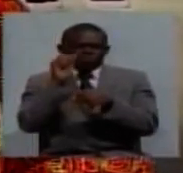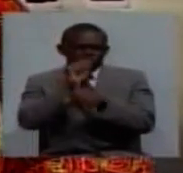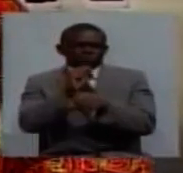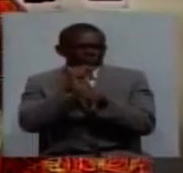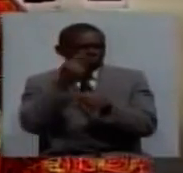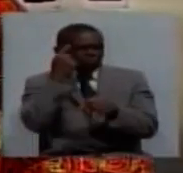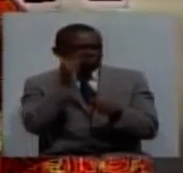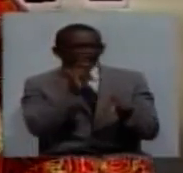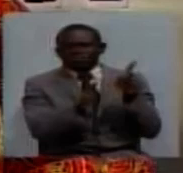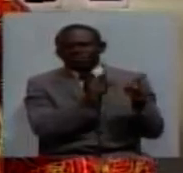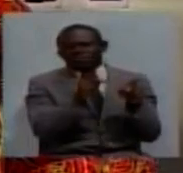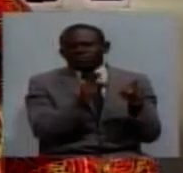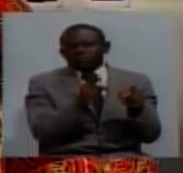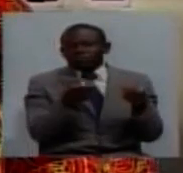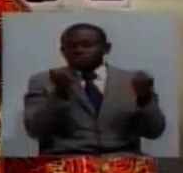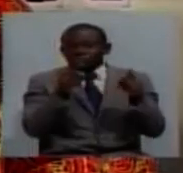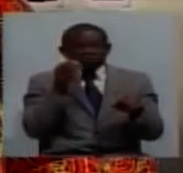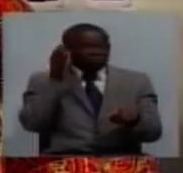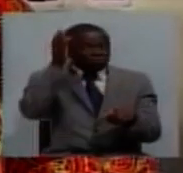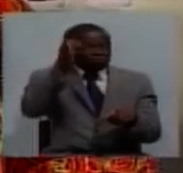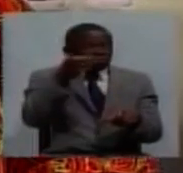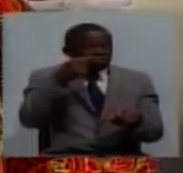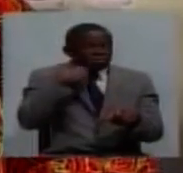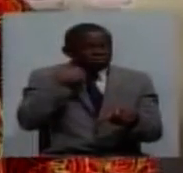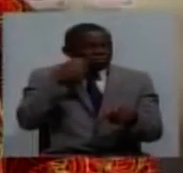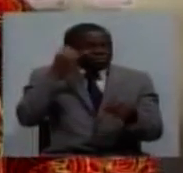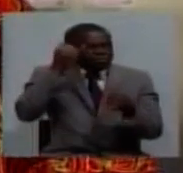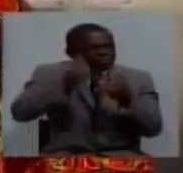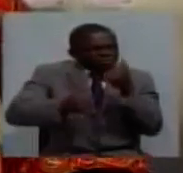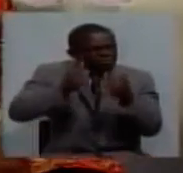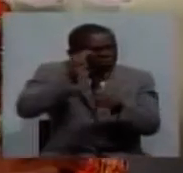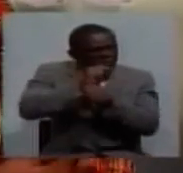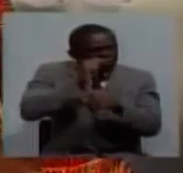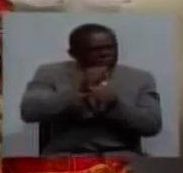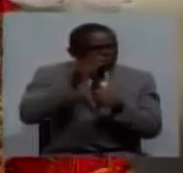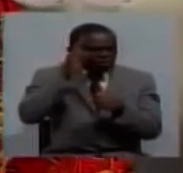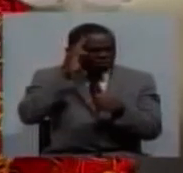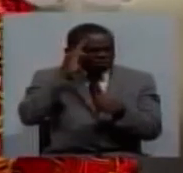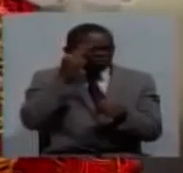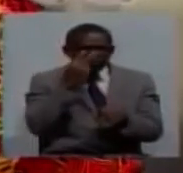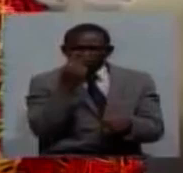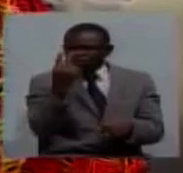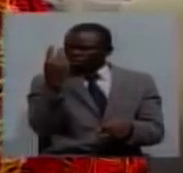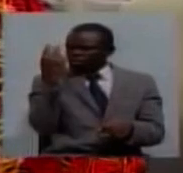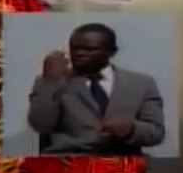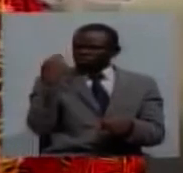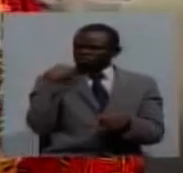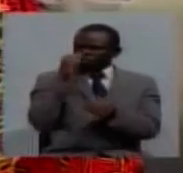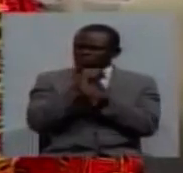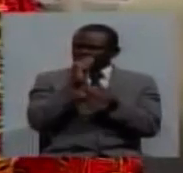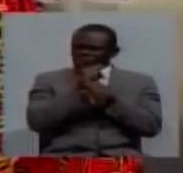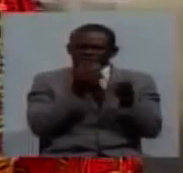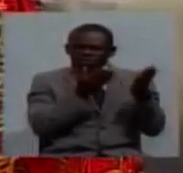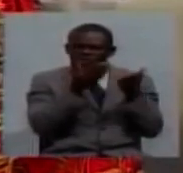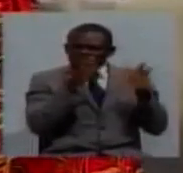reminder that I'm here as a public servant, and I'm here to see that the area in which I'm working, things are happening. That's